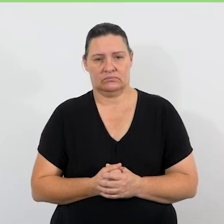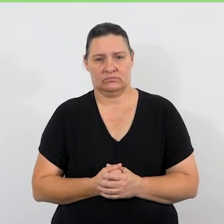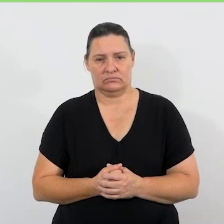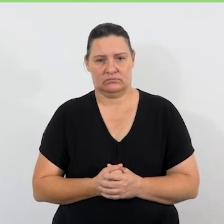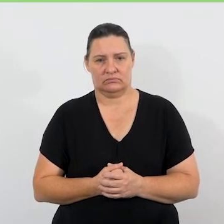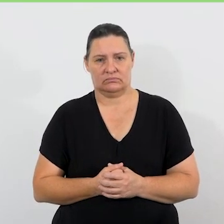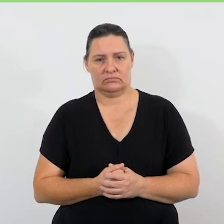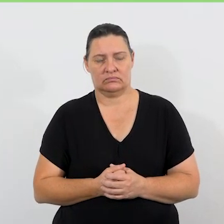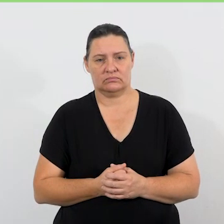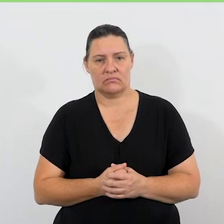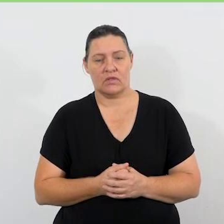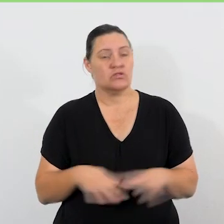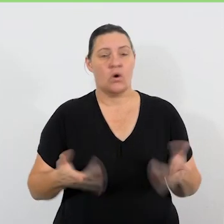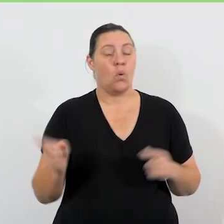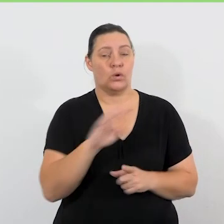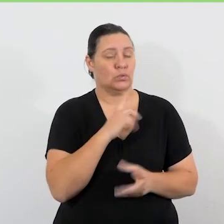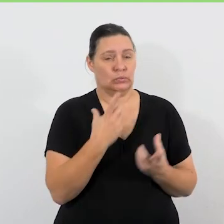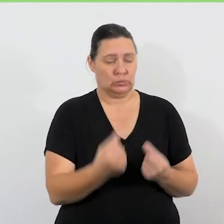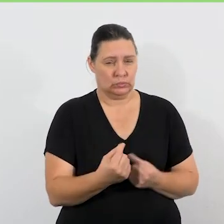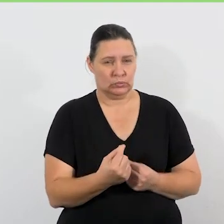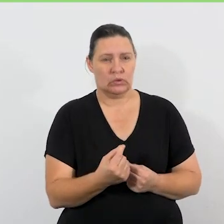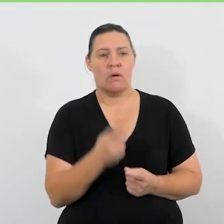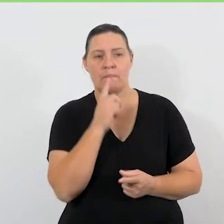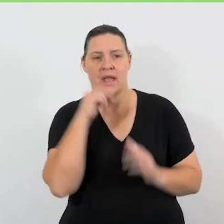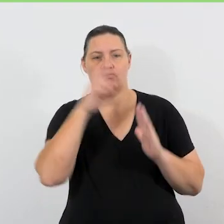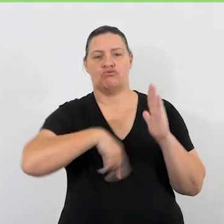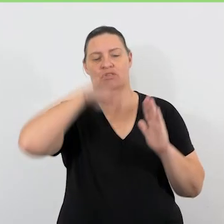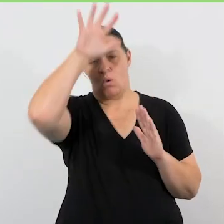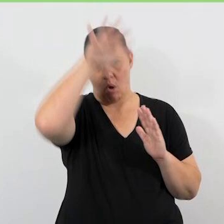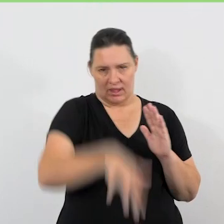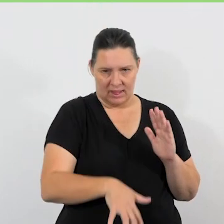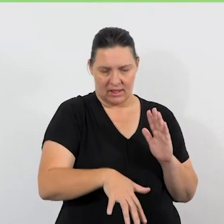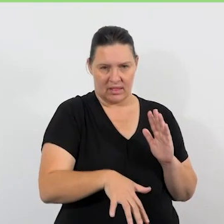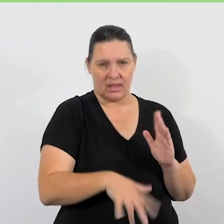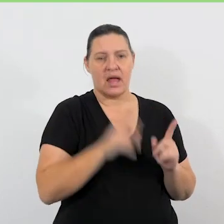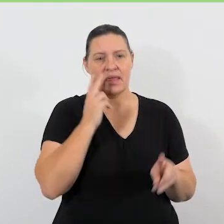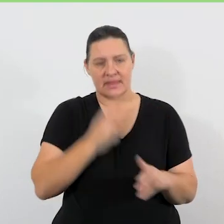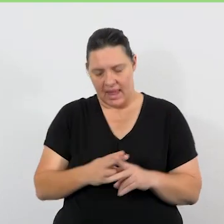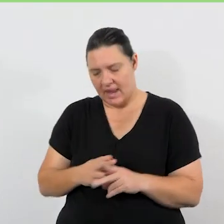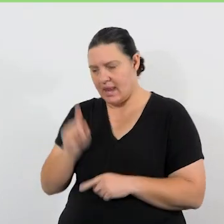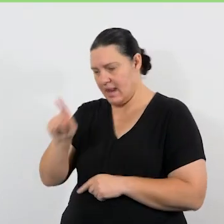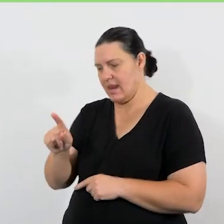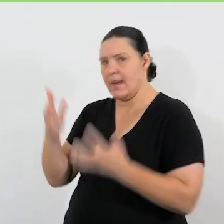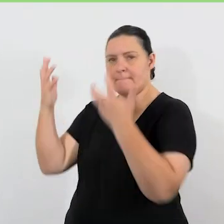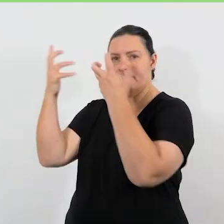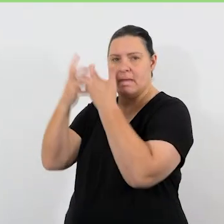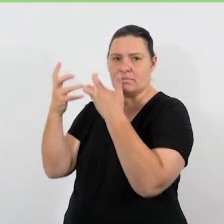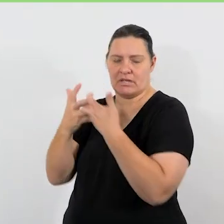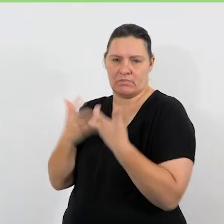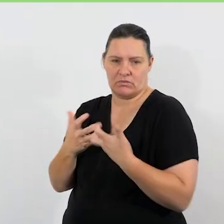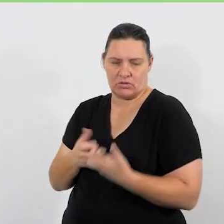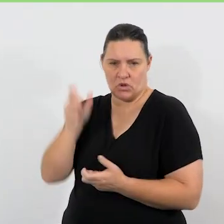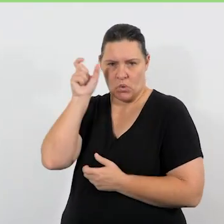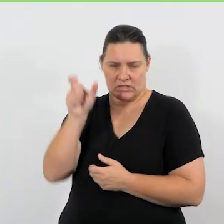column B. So what we are going to do here is we are going to read all of these descriptions, and then we are going to fill in the